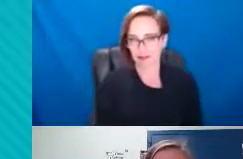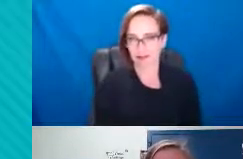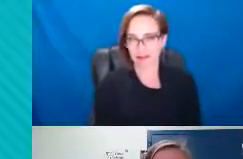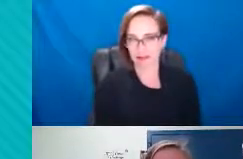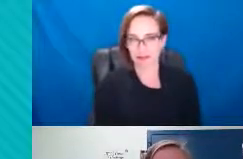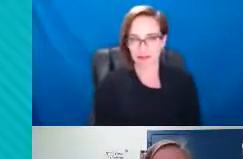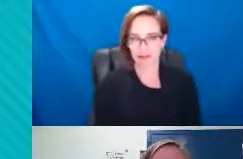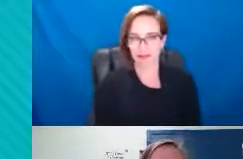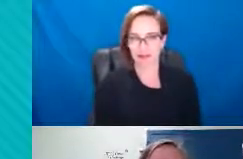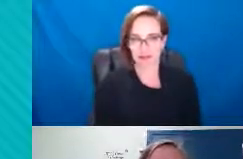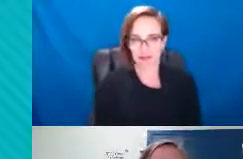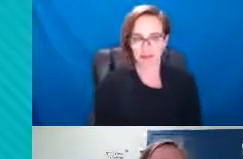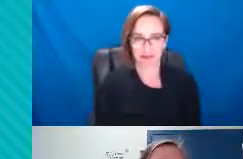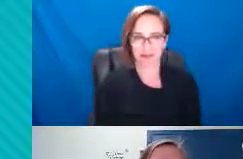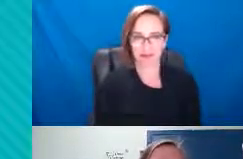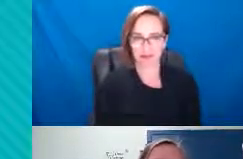When